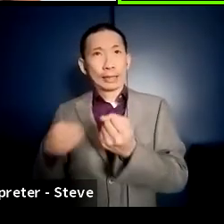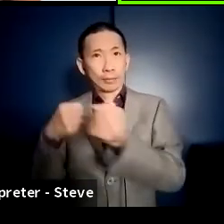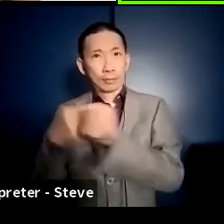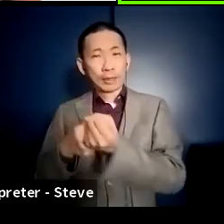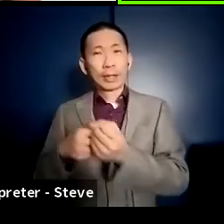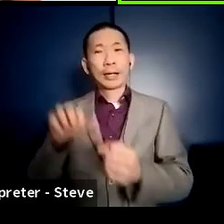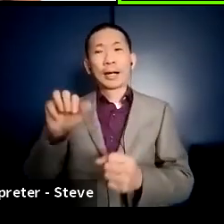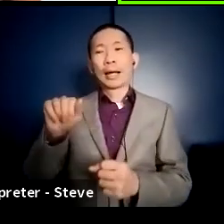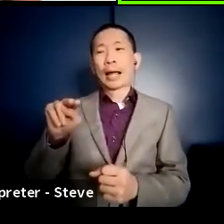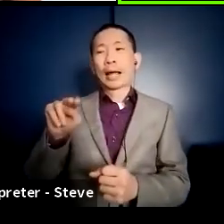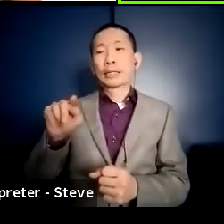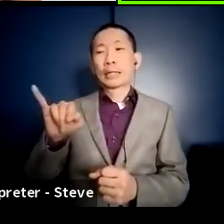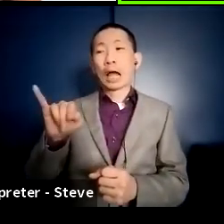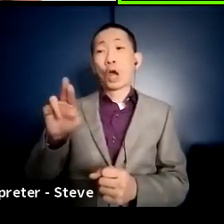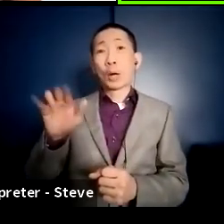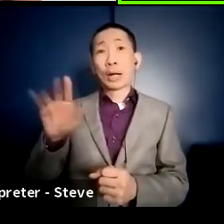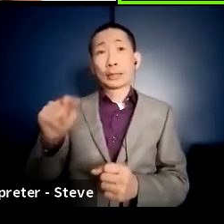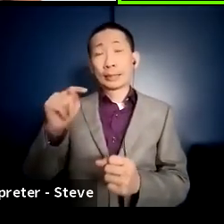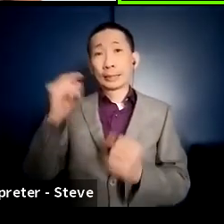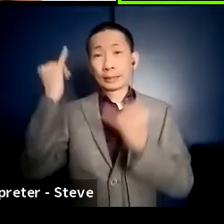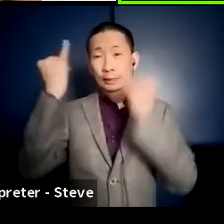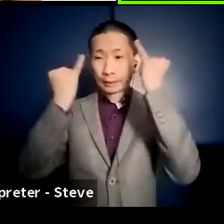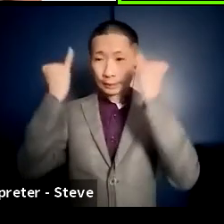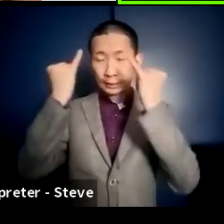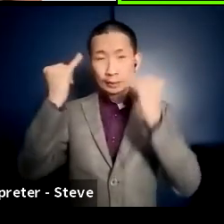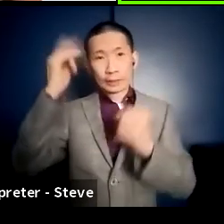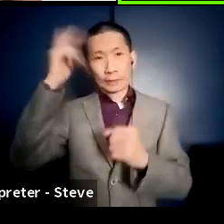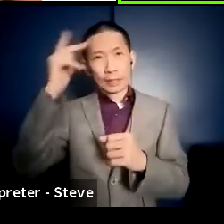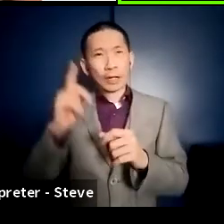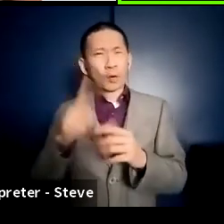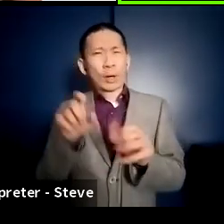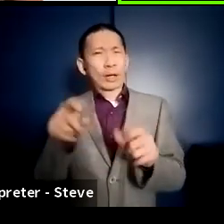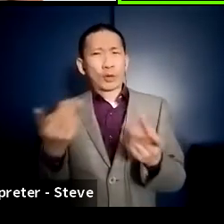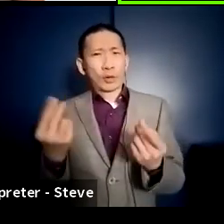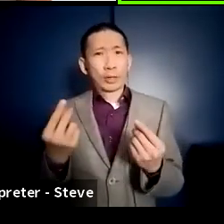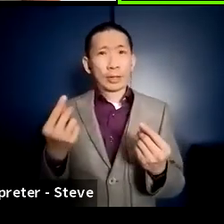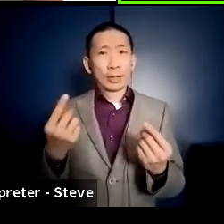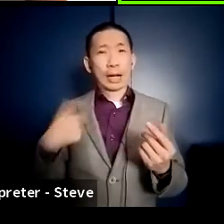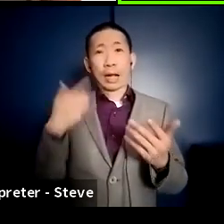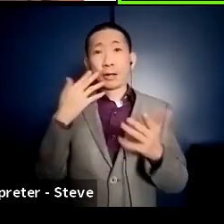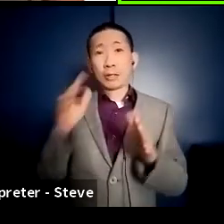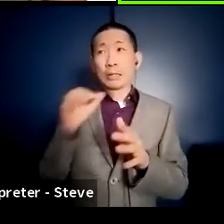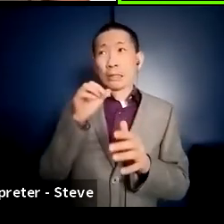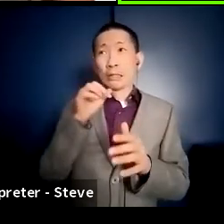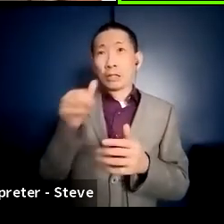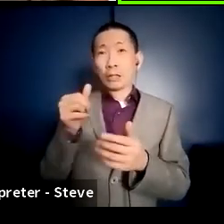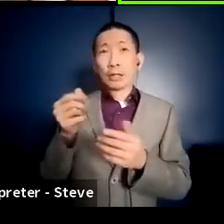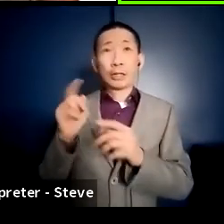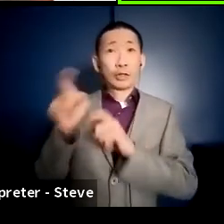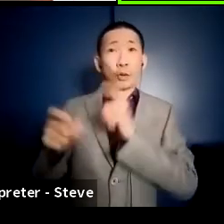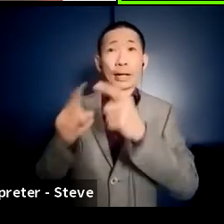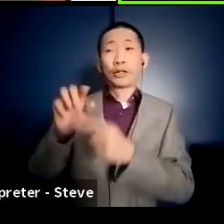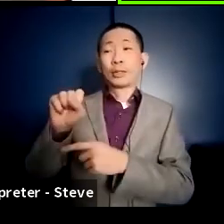Anti-racist ideologies. But also furthermore, like, what can you do? Oh, I don't know, donate to Seminole Nation Legal Fund, you know, get the word